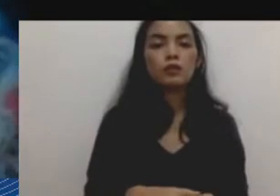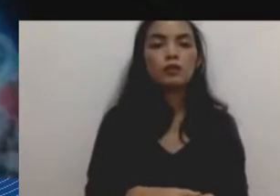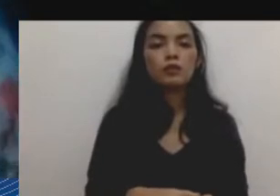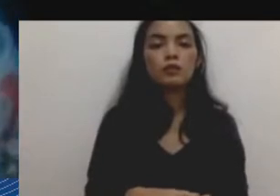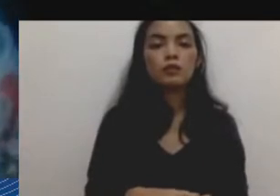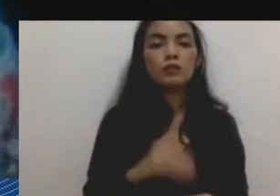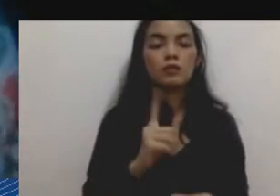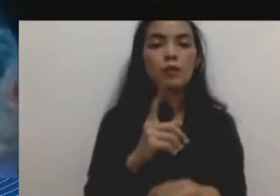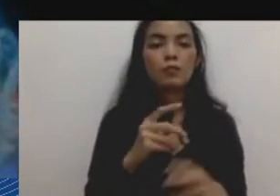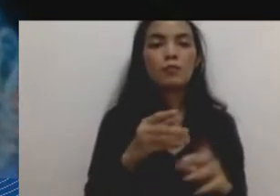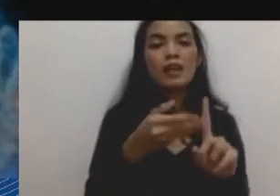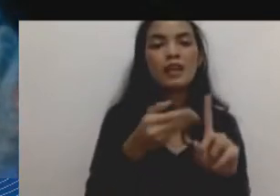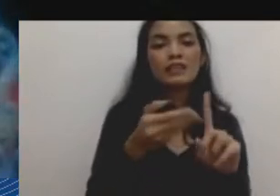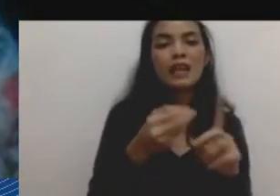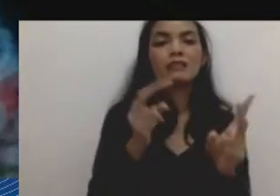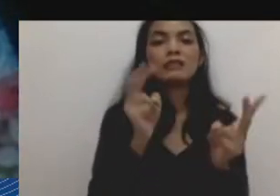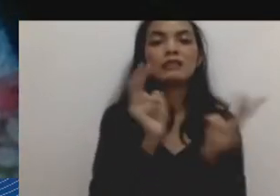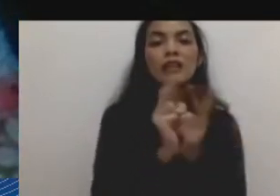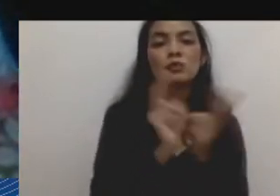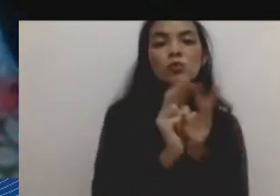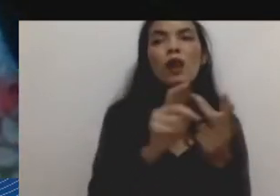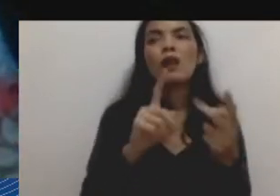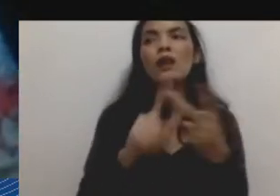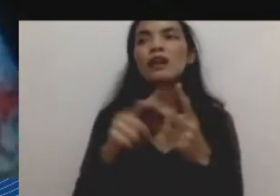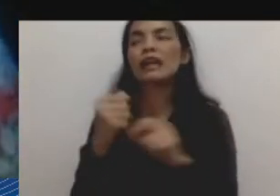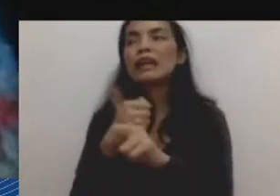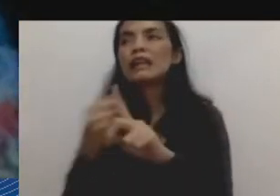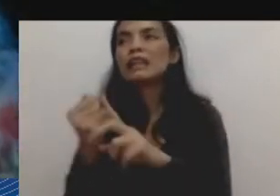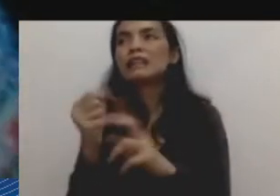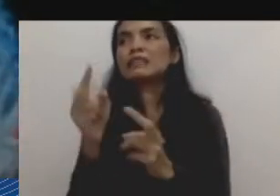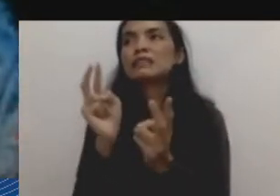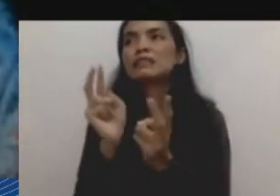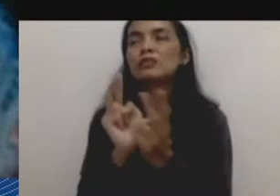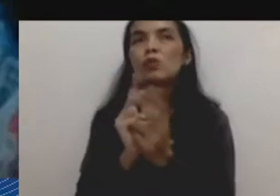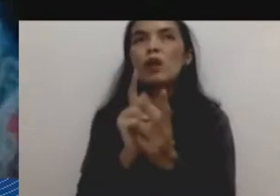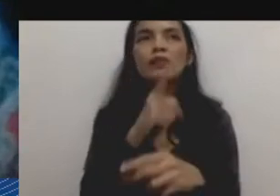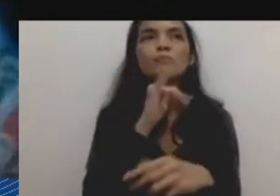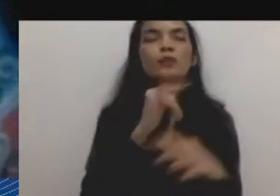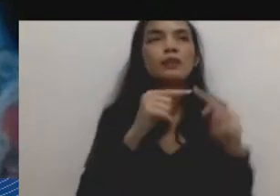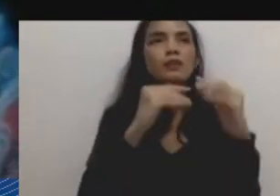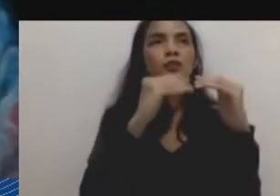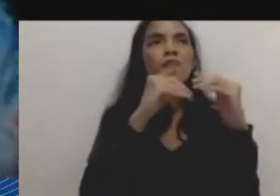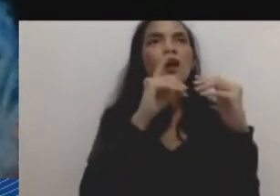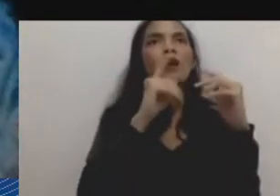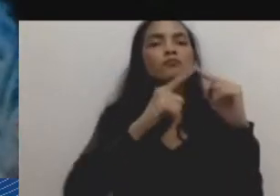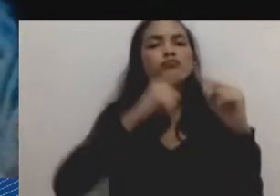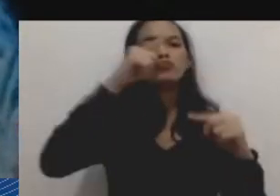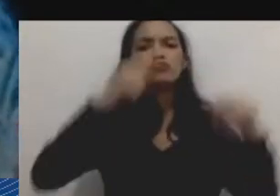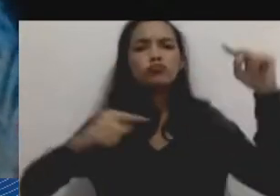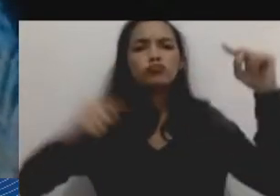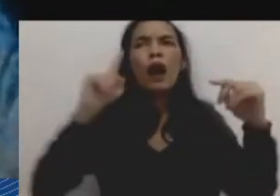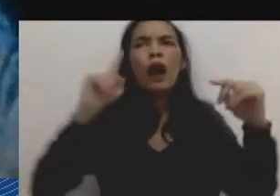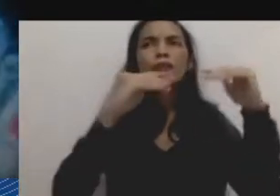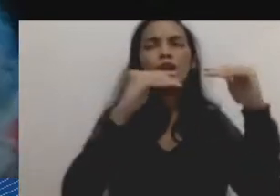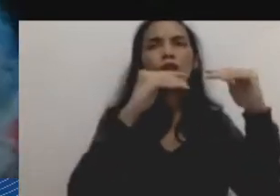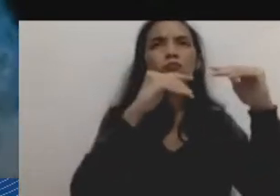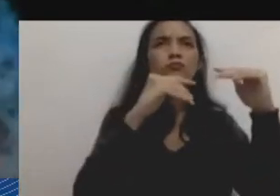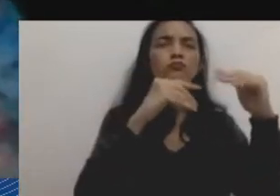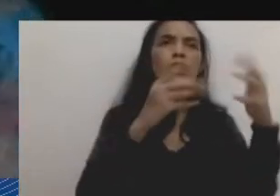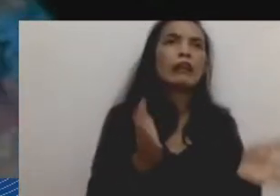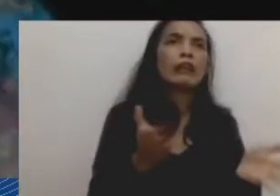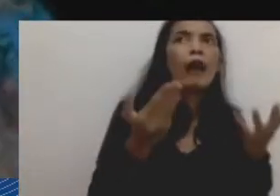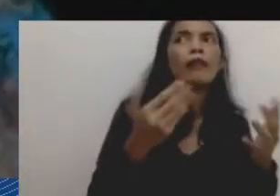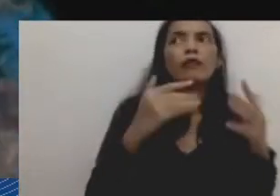very moderate and then very, very heavy, you know, heavy, what is it, violence,